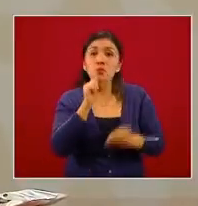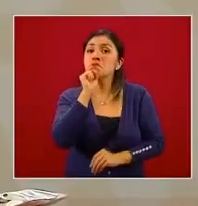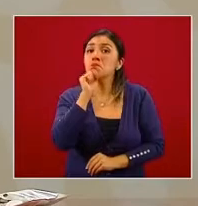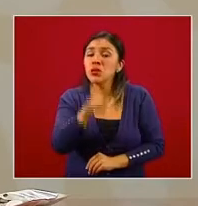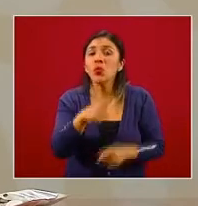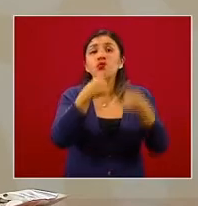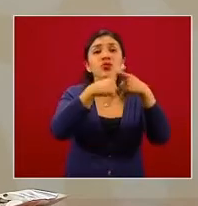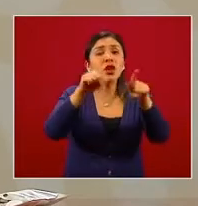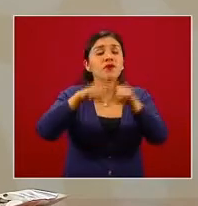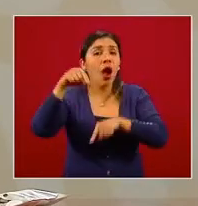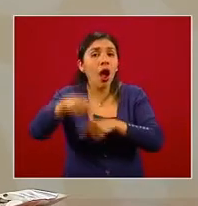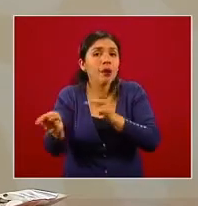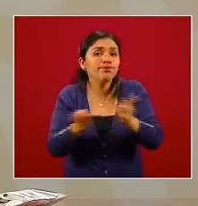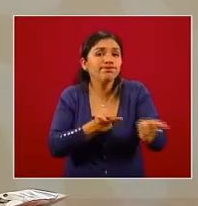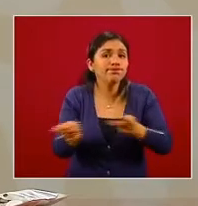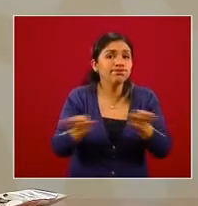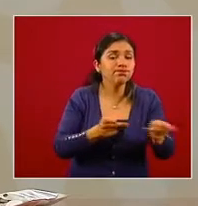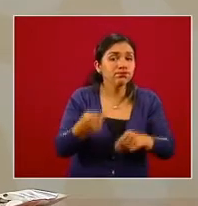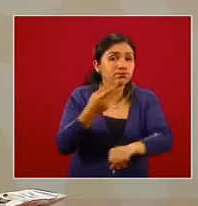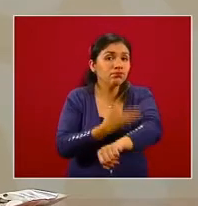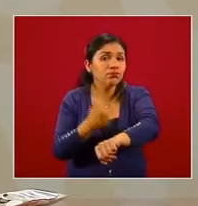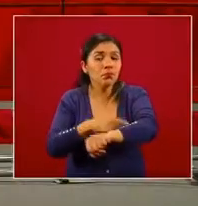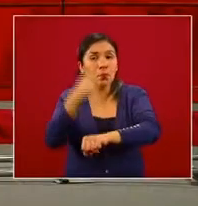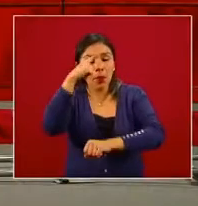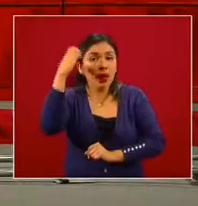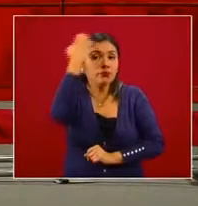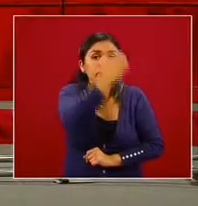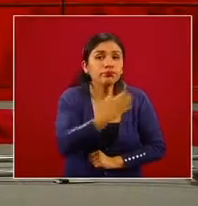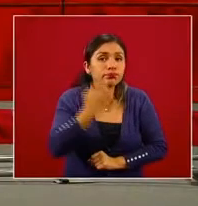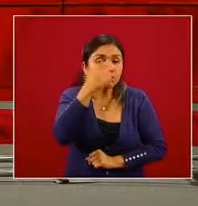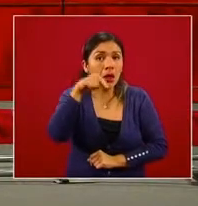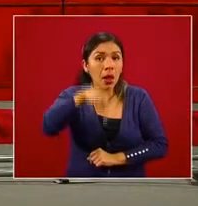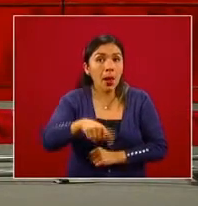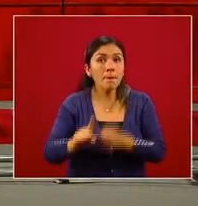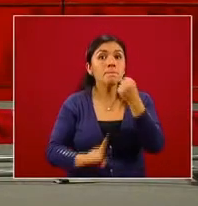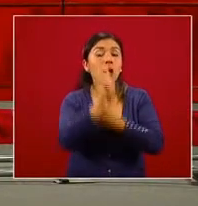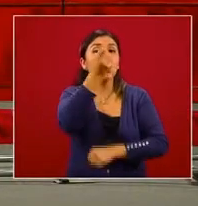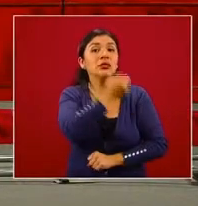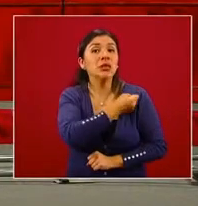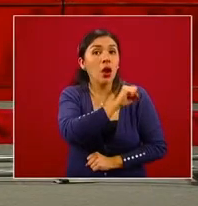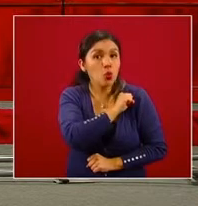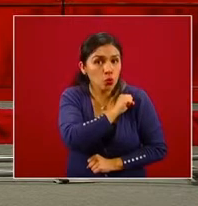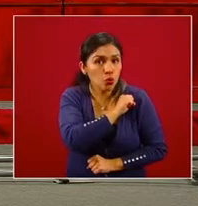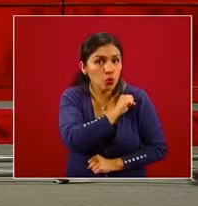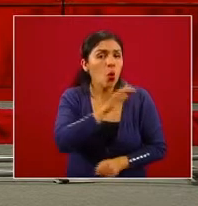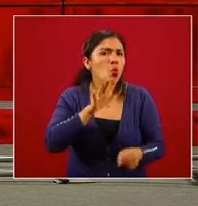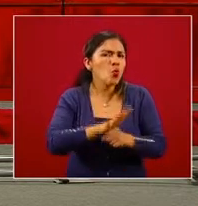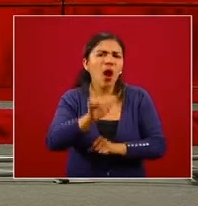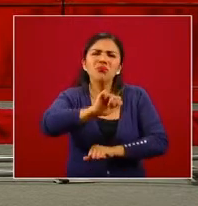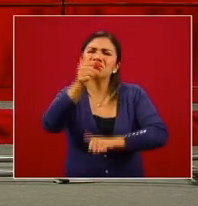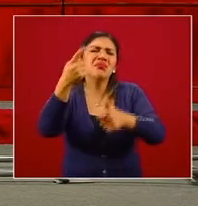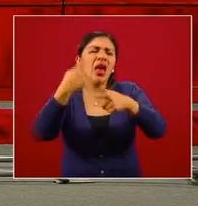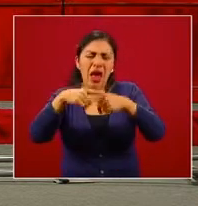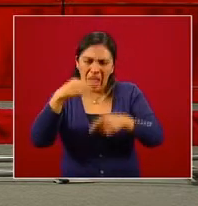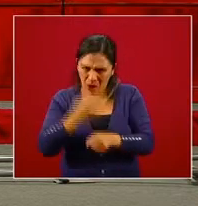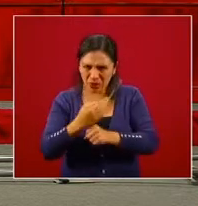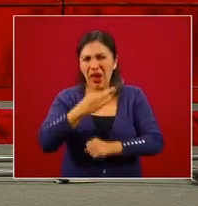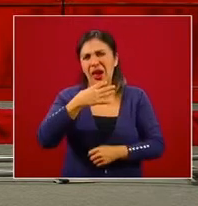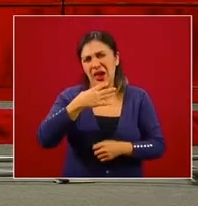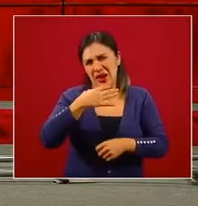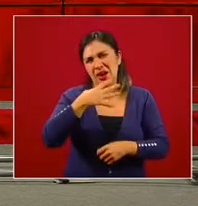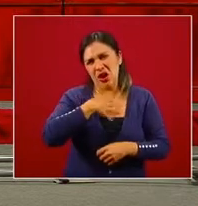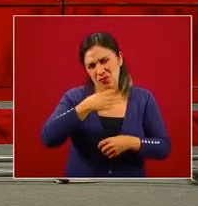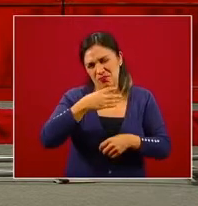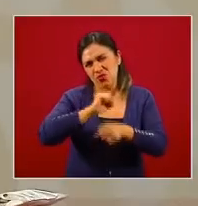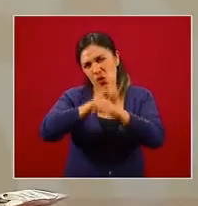European countries, we are following different protocols to see what the impact of this pandemic is, as well as